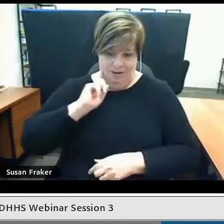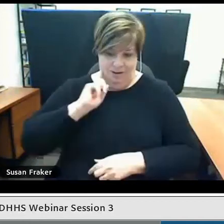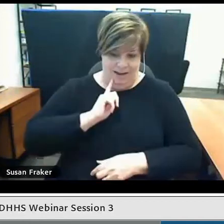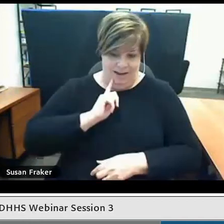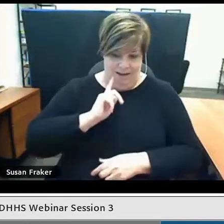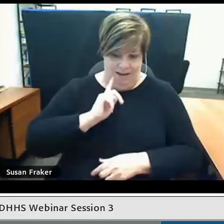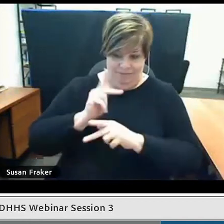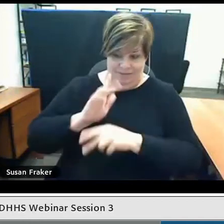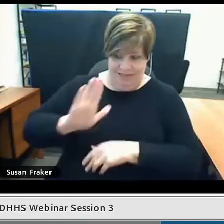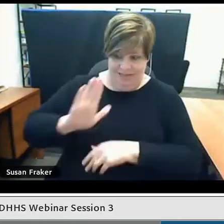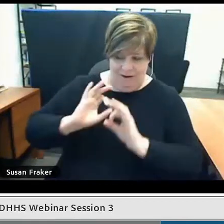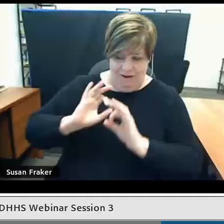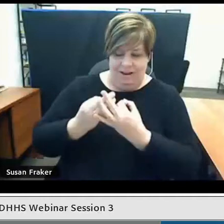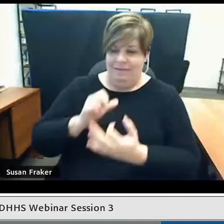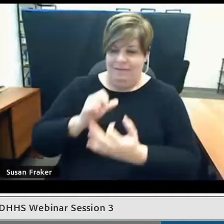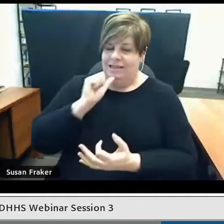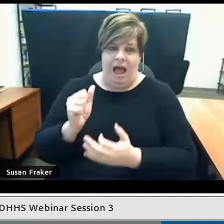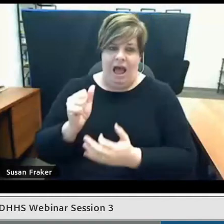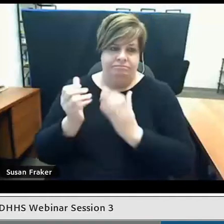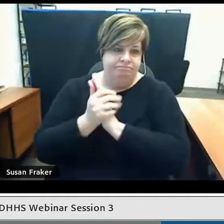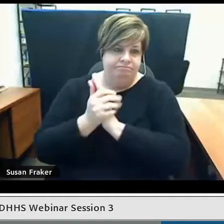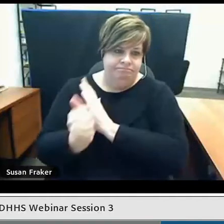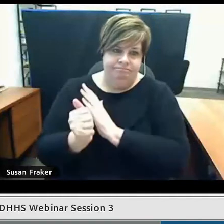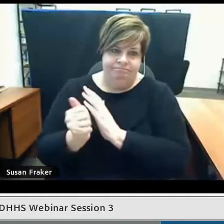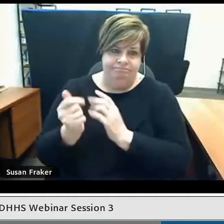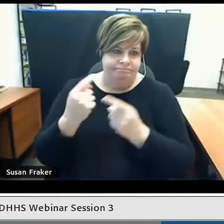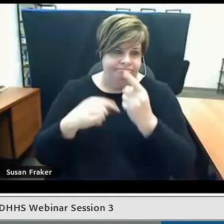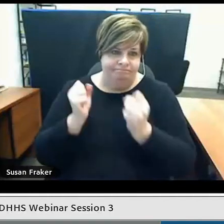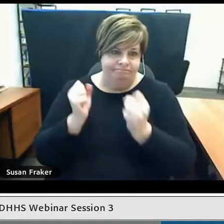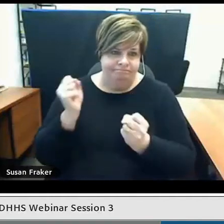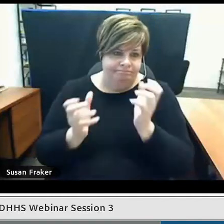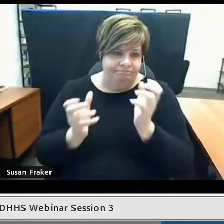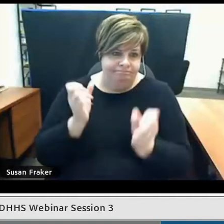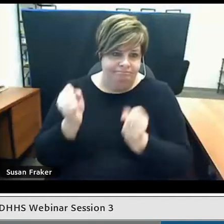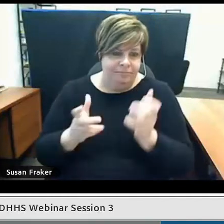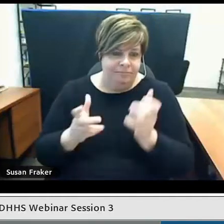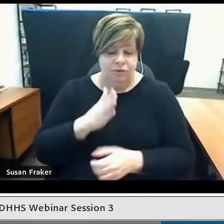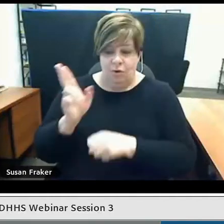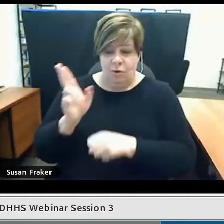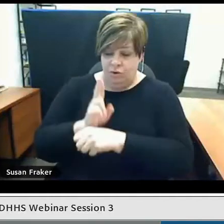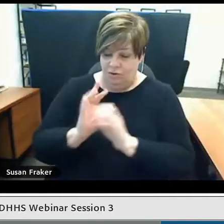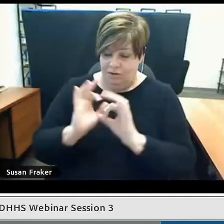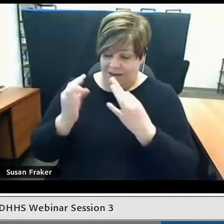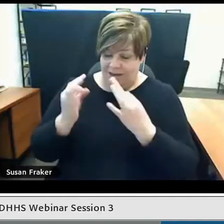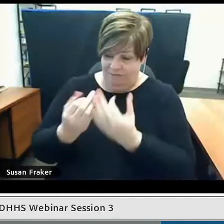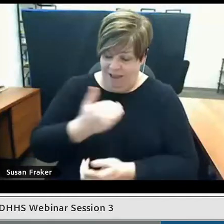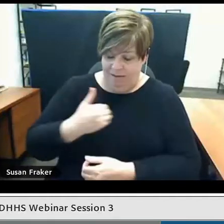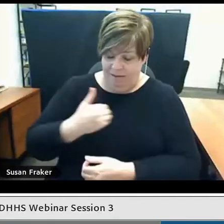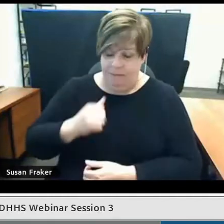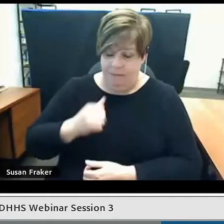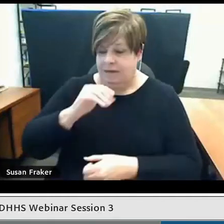not fluent in sign language themselves. So using family members is never going to be an adequate substitute.